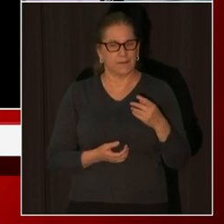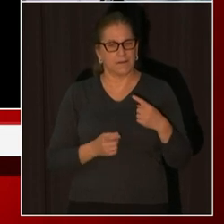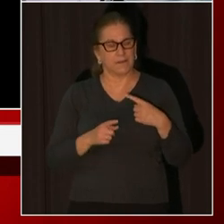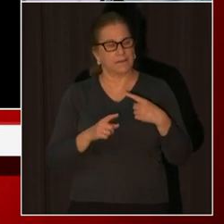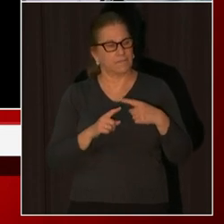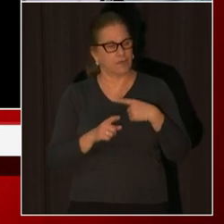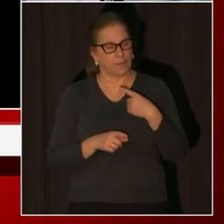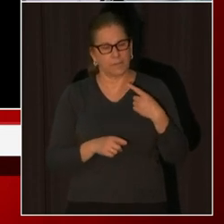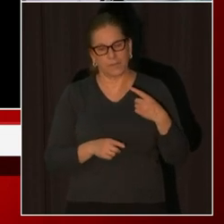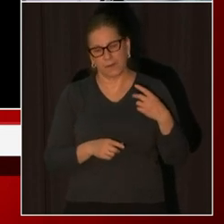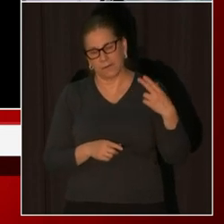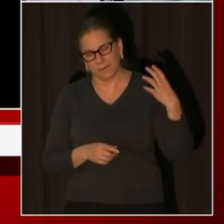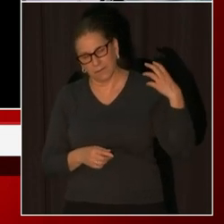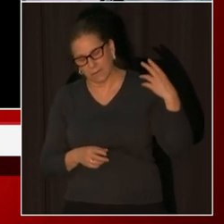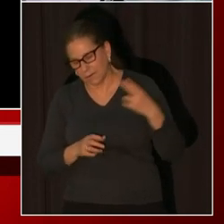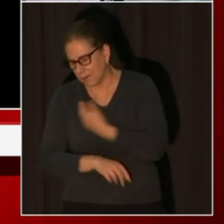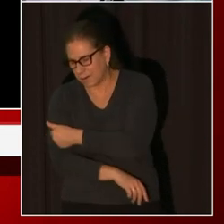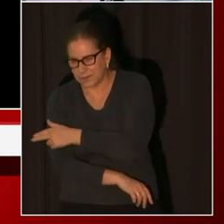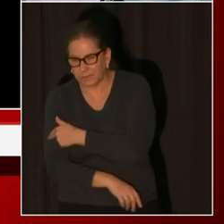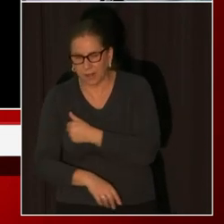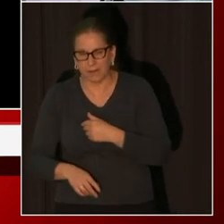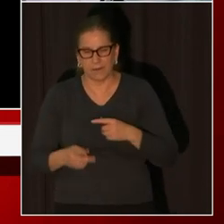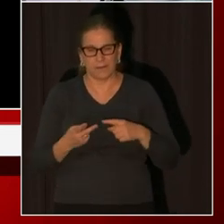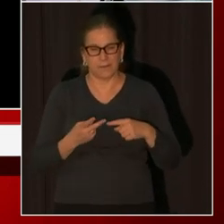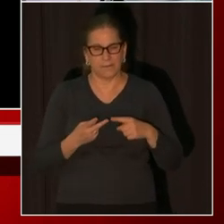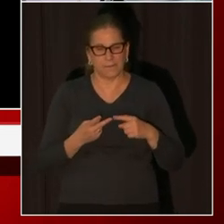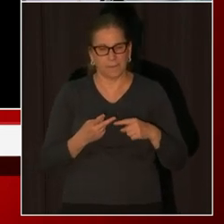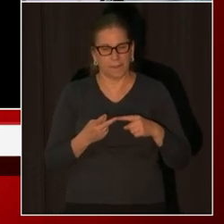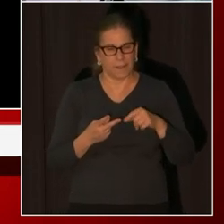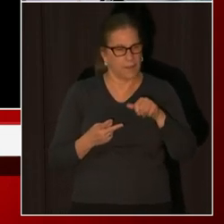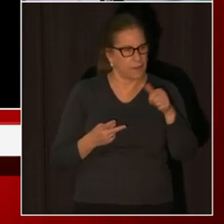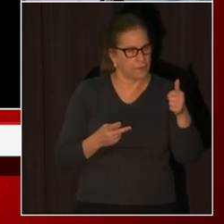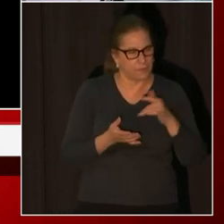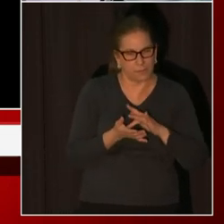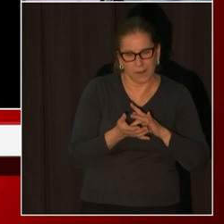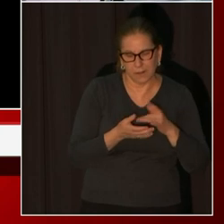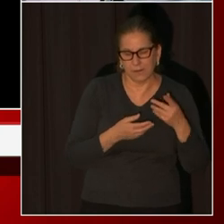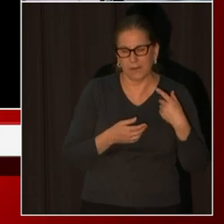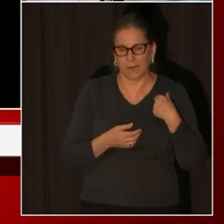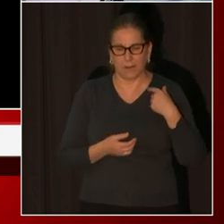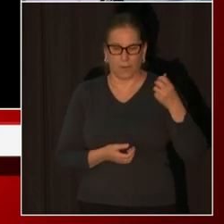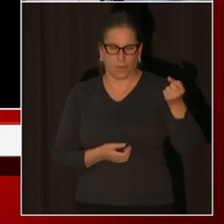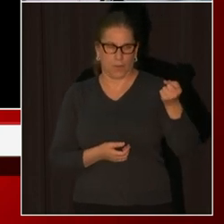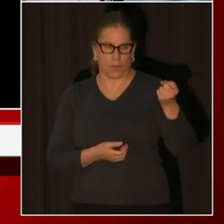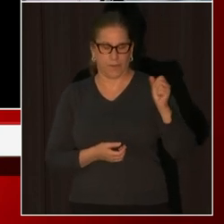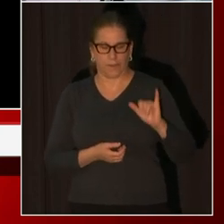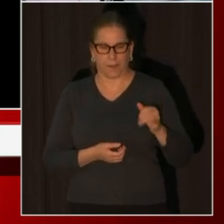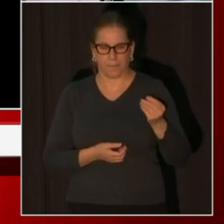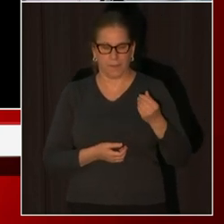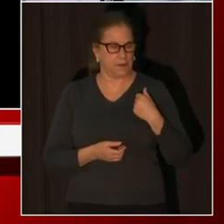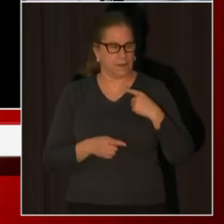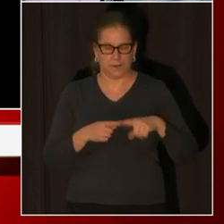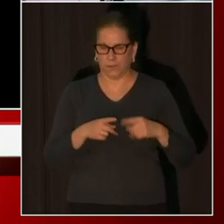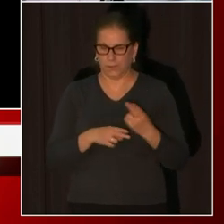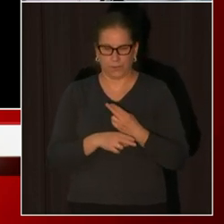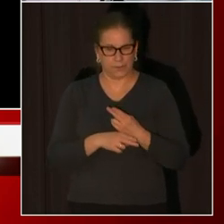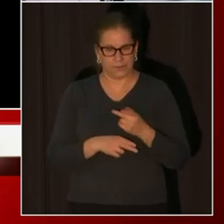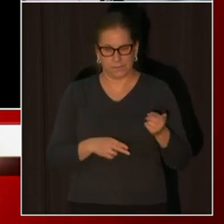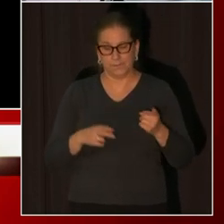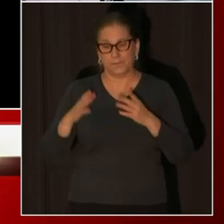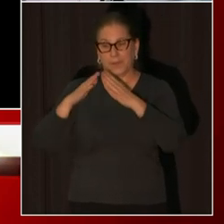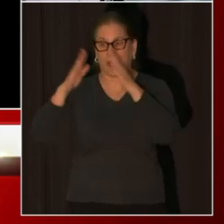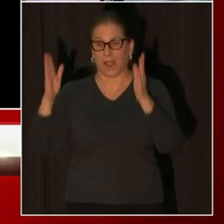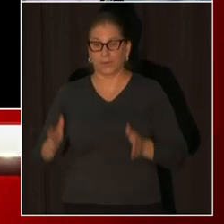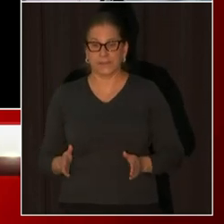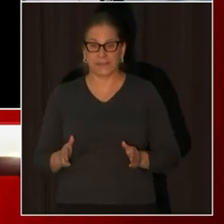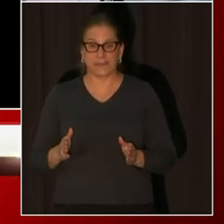specific activities, and we can't use that to close the revenue deficit that we see. The Housing Production Trust Fund and the PAYGO